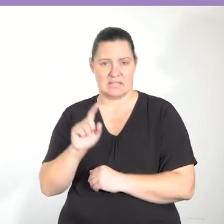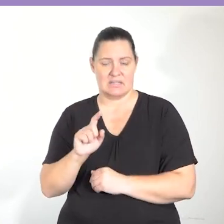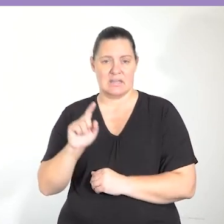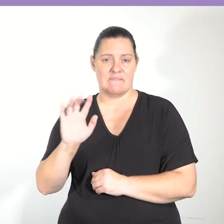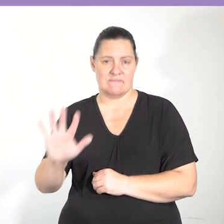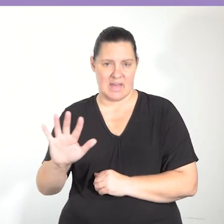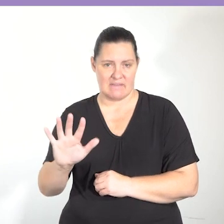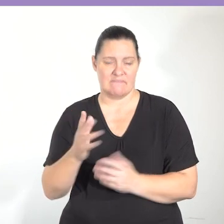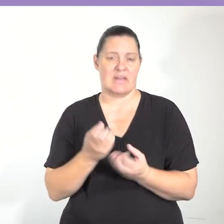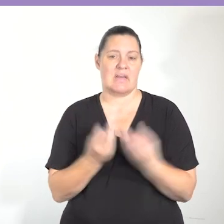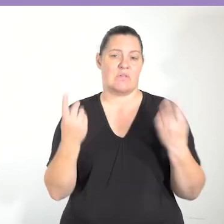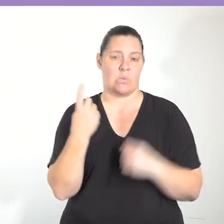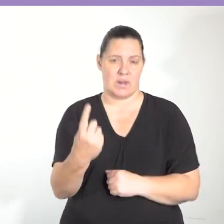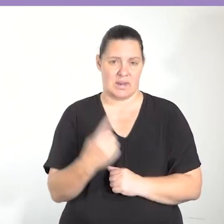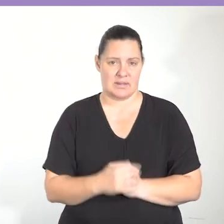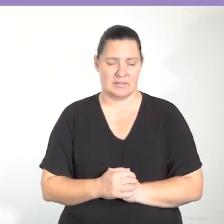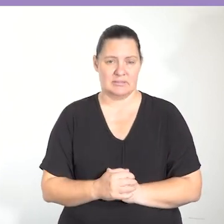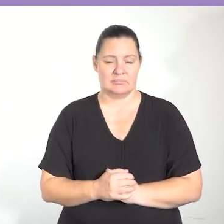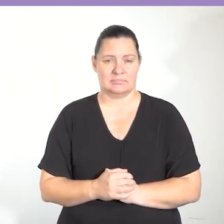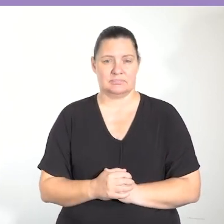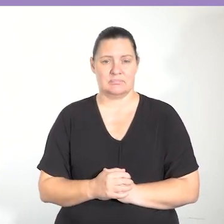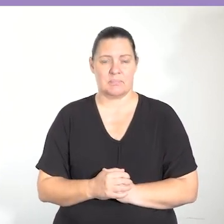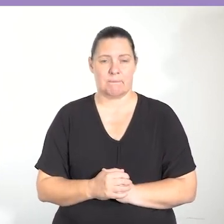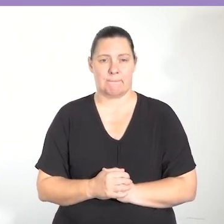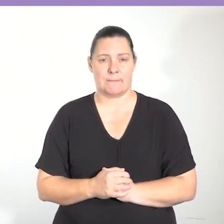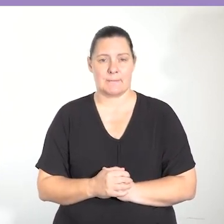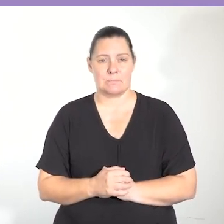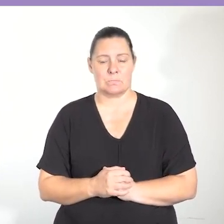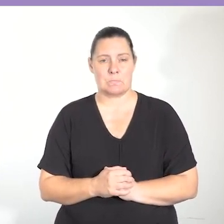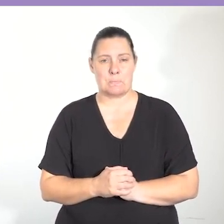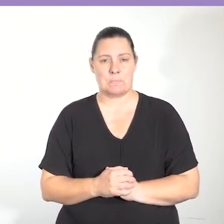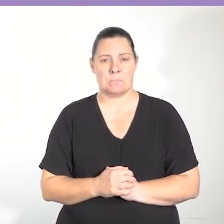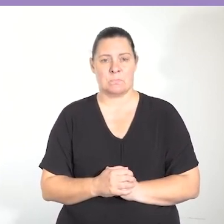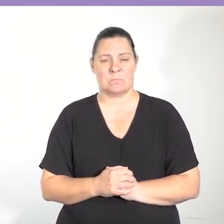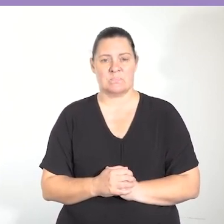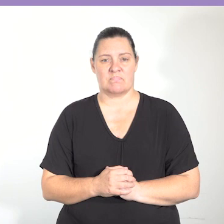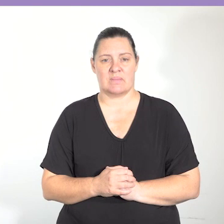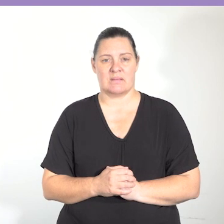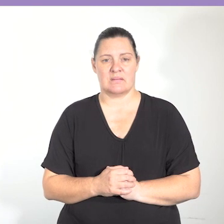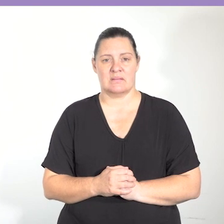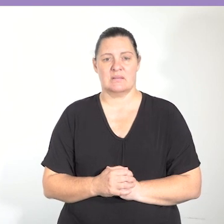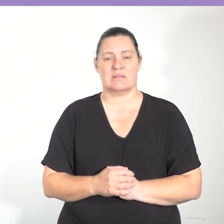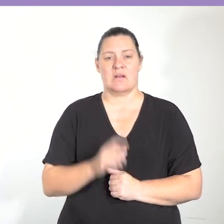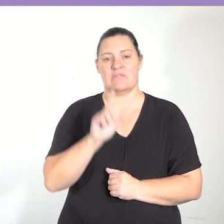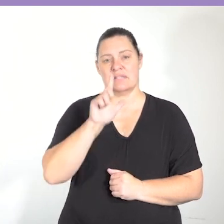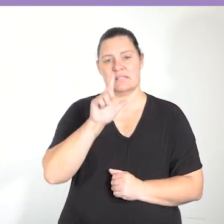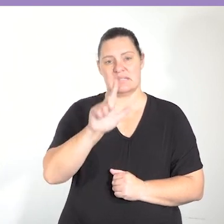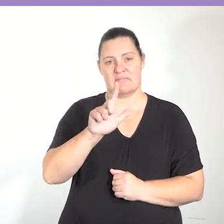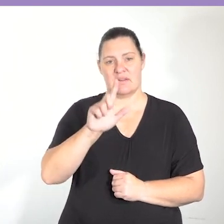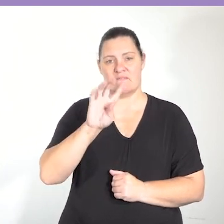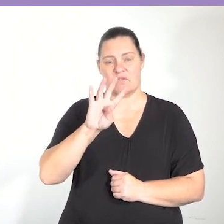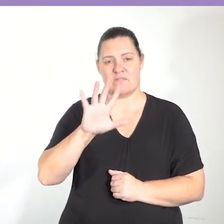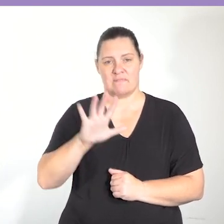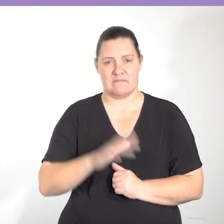5 divided by 5 gives us 1. So 745 multiplied by 1 is an answer of